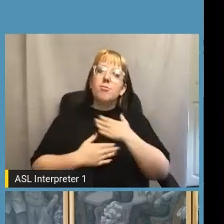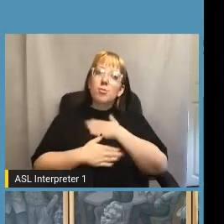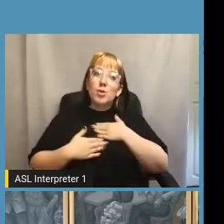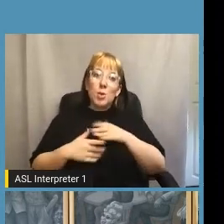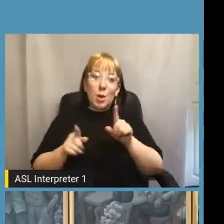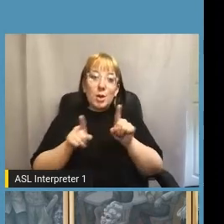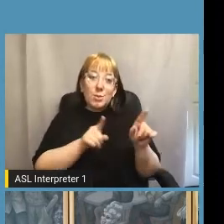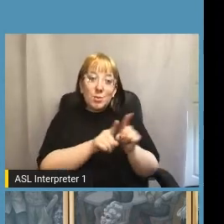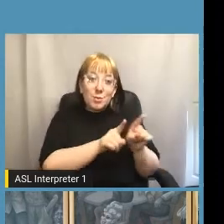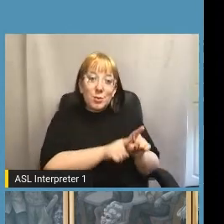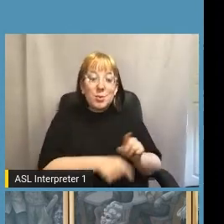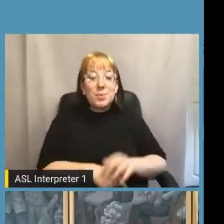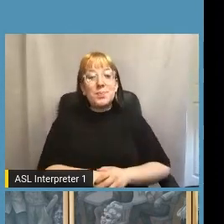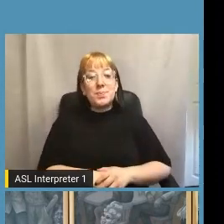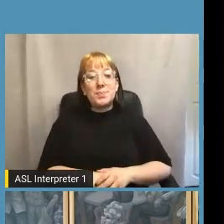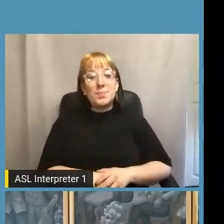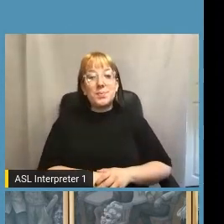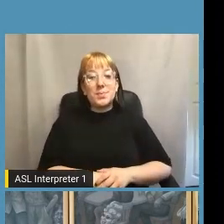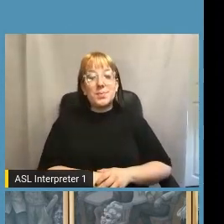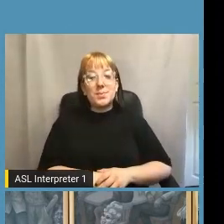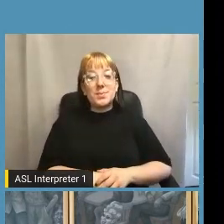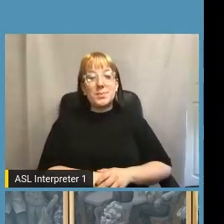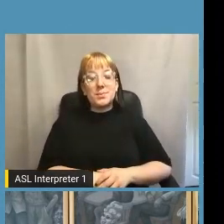I love, so my counterpart, Ryan,